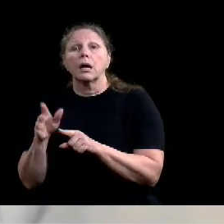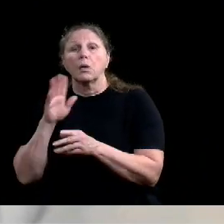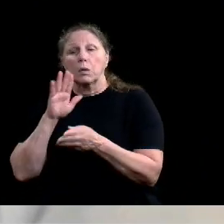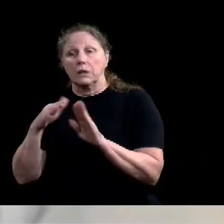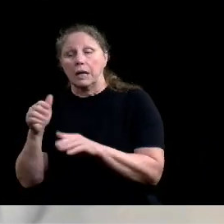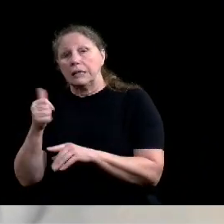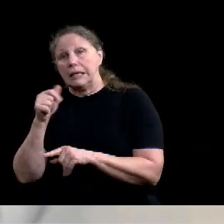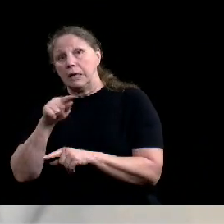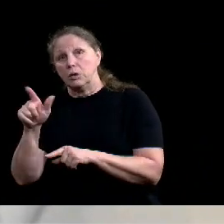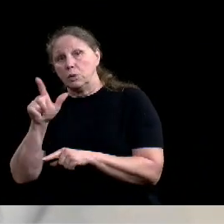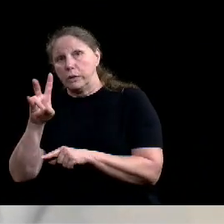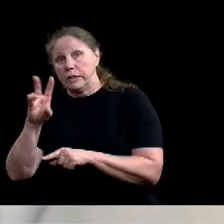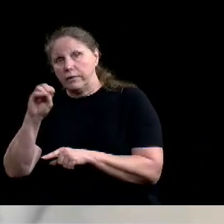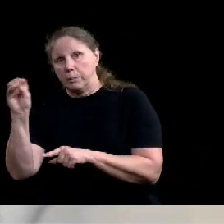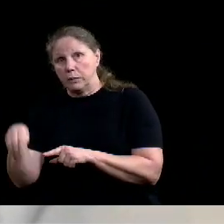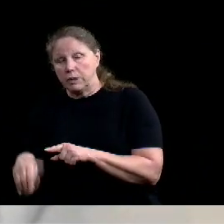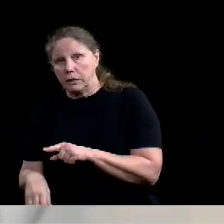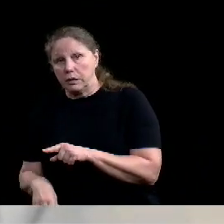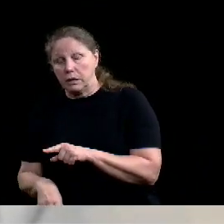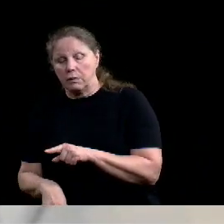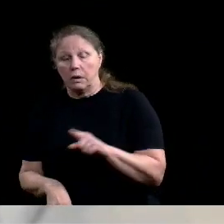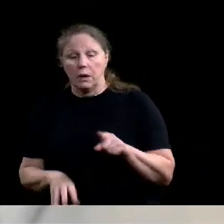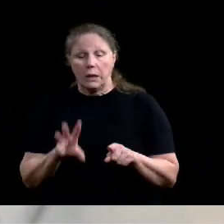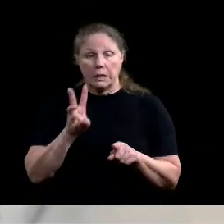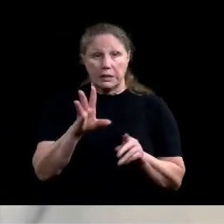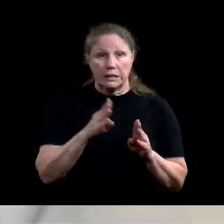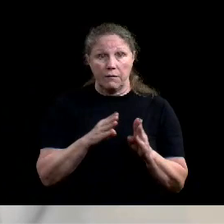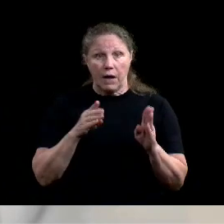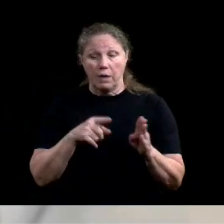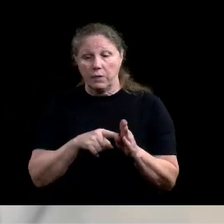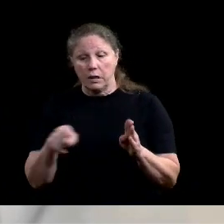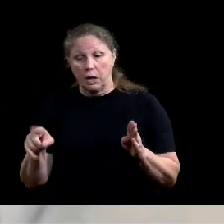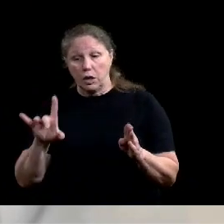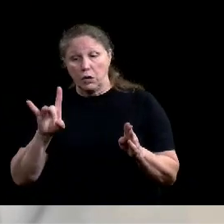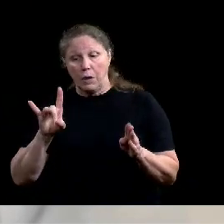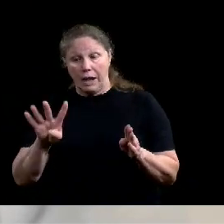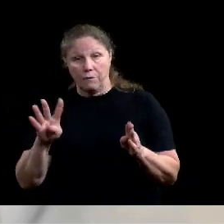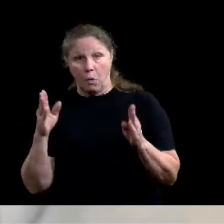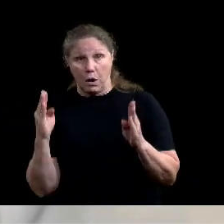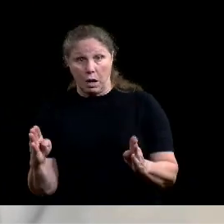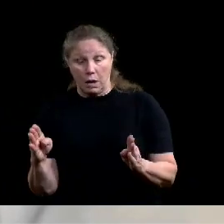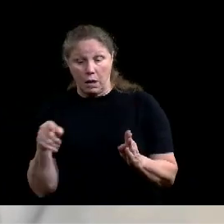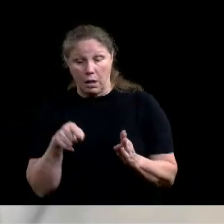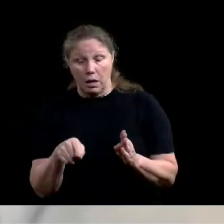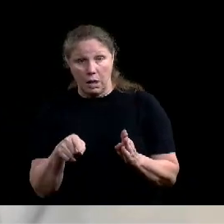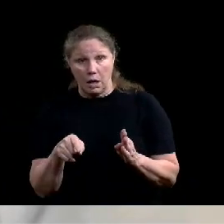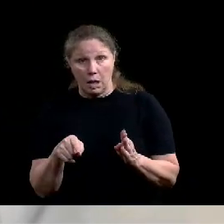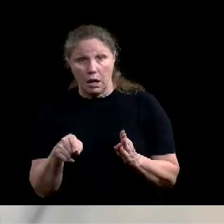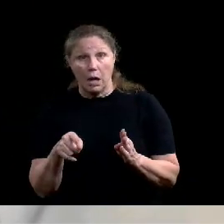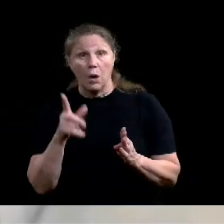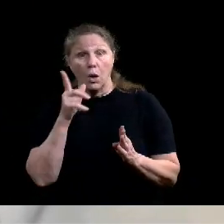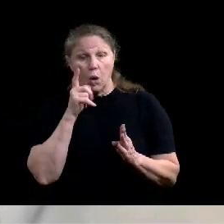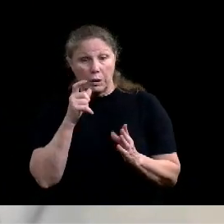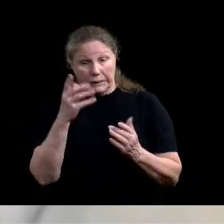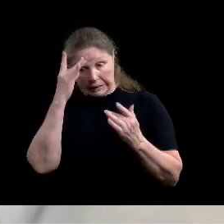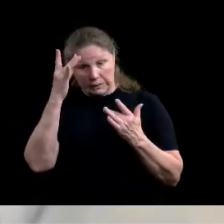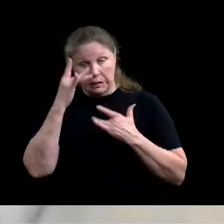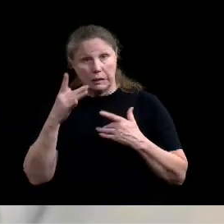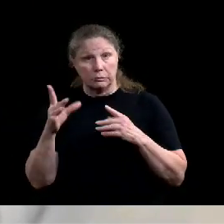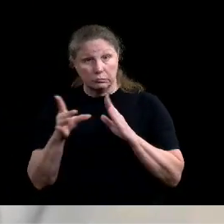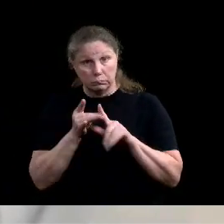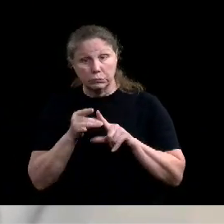65 to 84 years old, the mortality range is 3 to 11%.